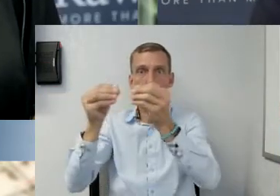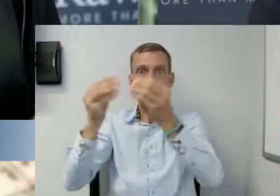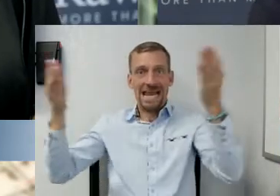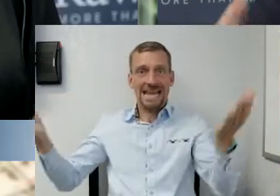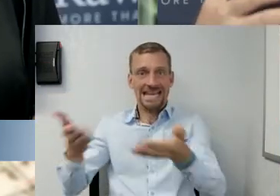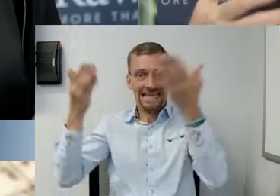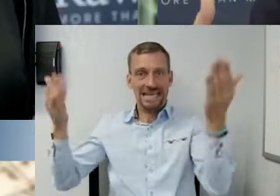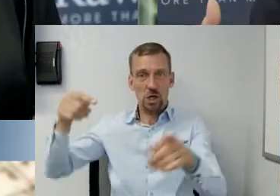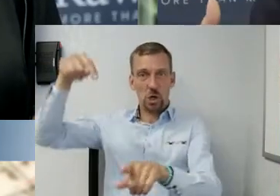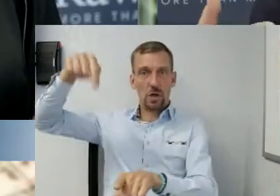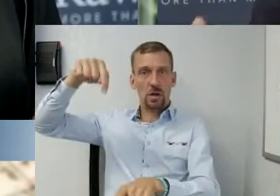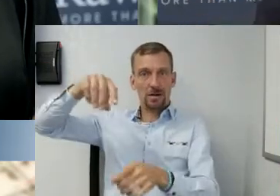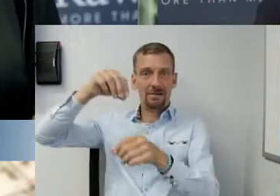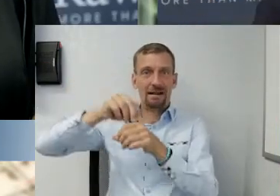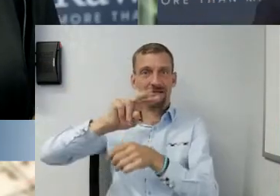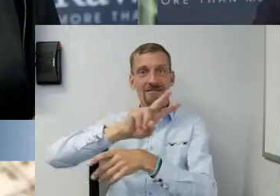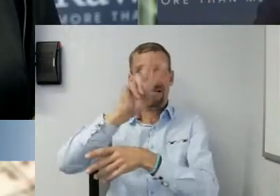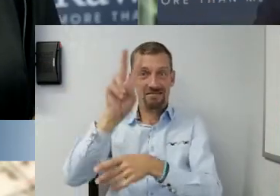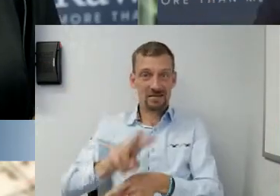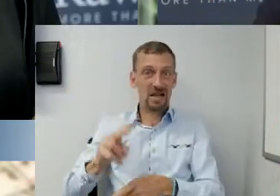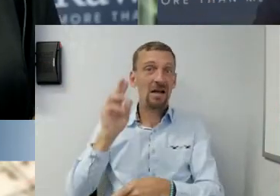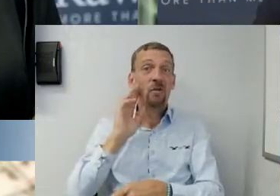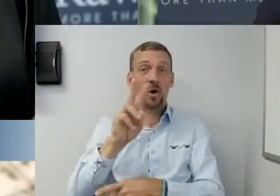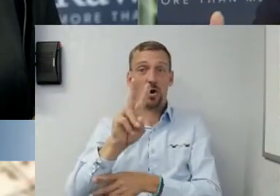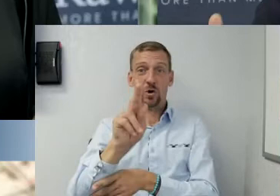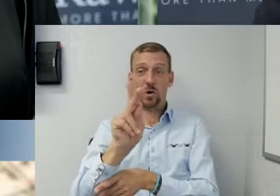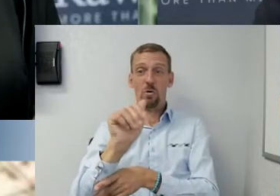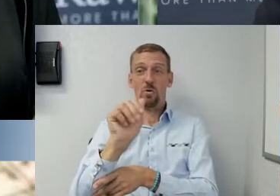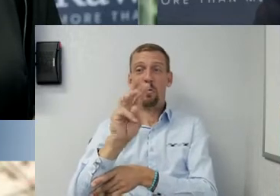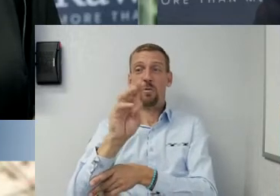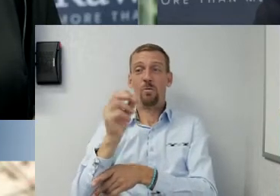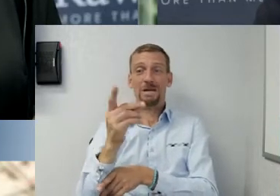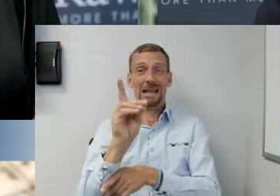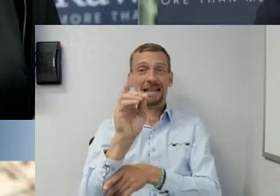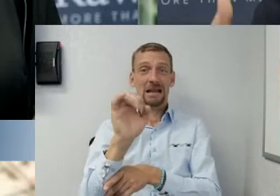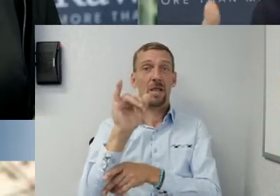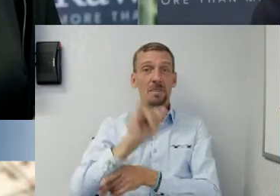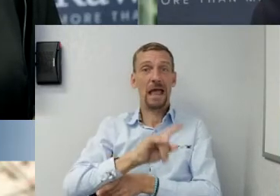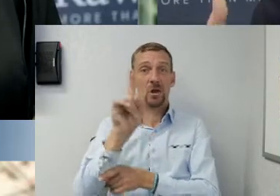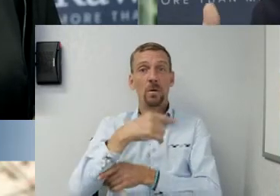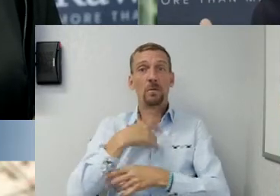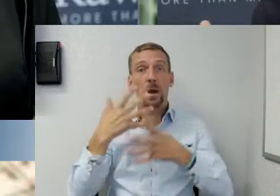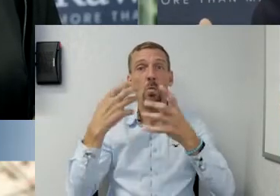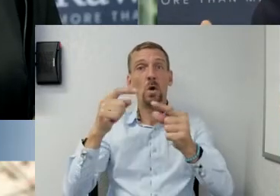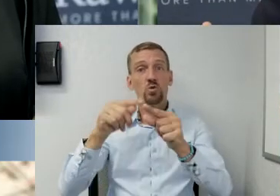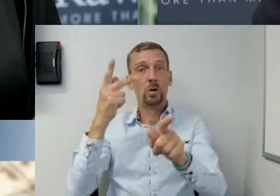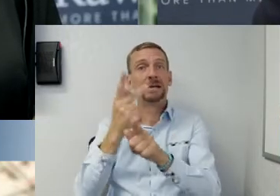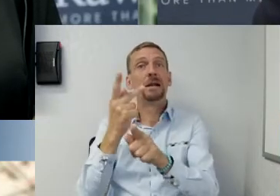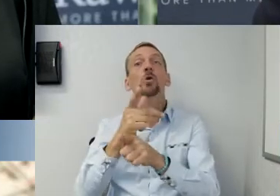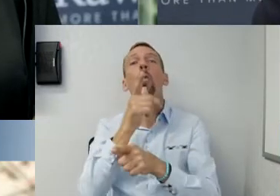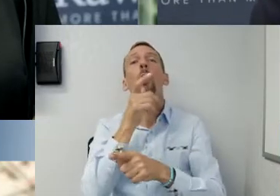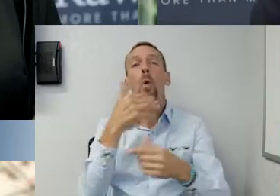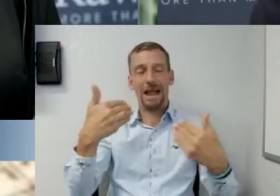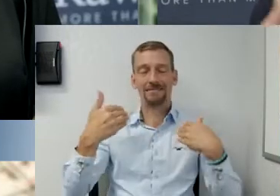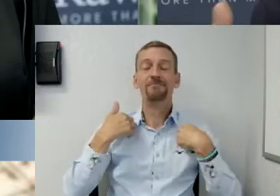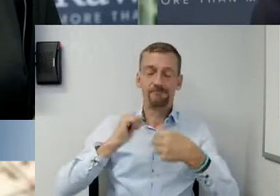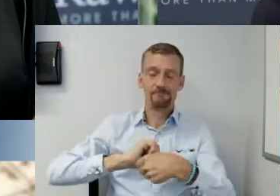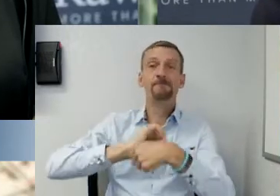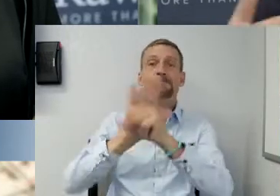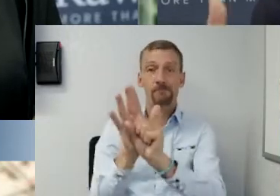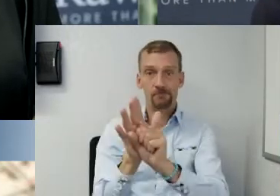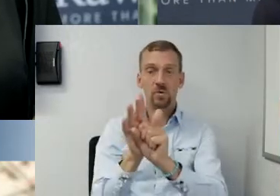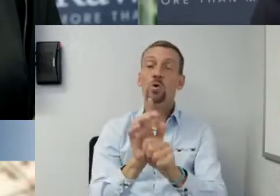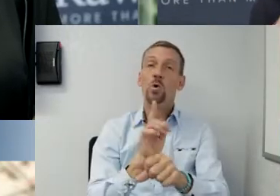here, which is where you'd want to take care of hospitalized COVID patients. So it's a bit